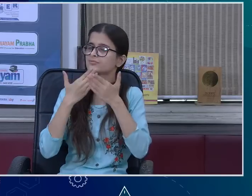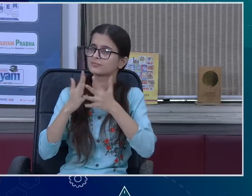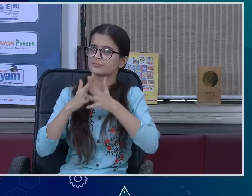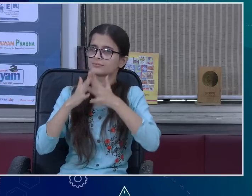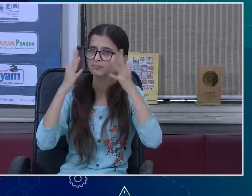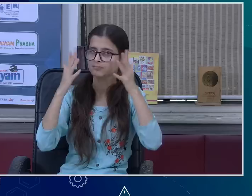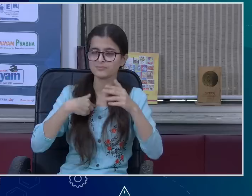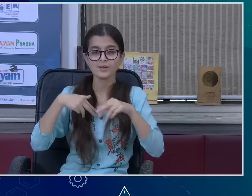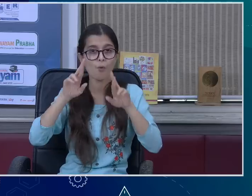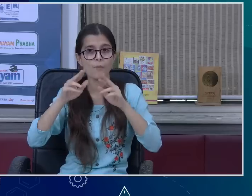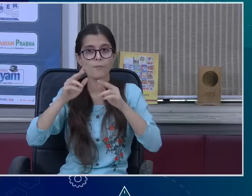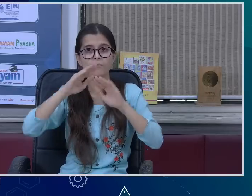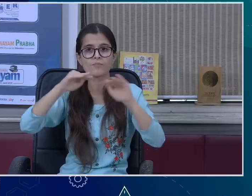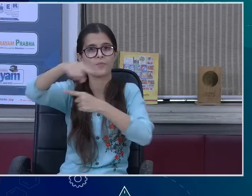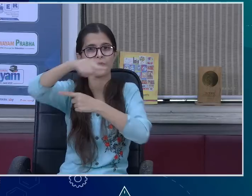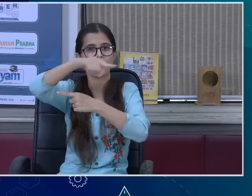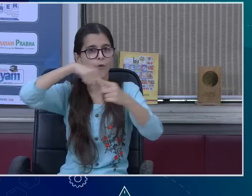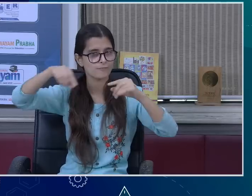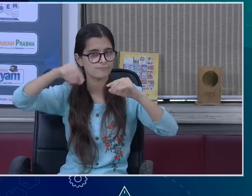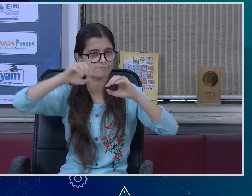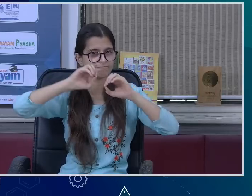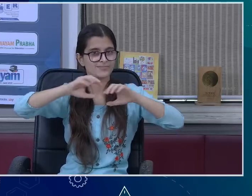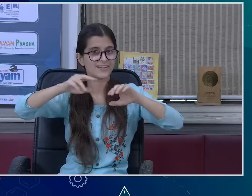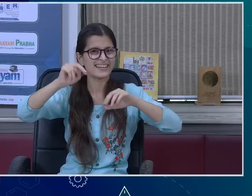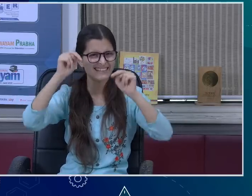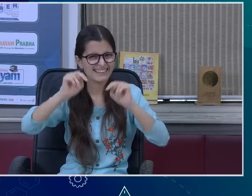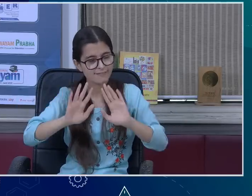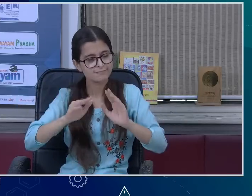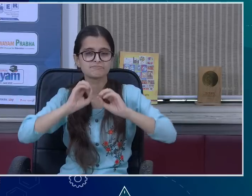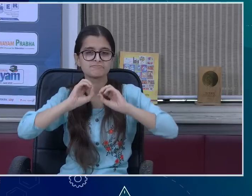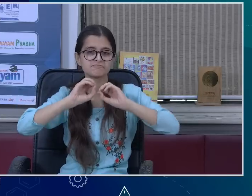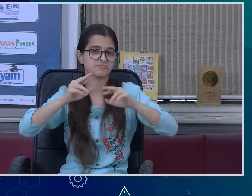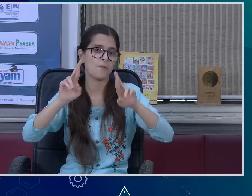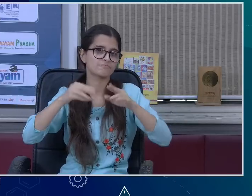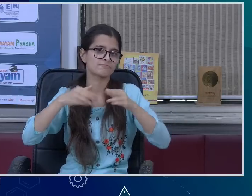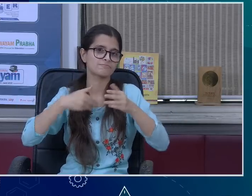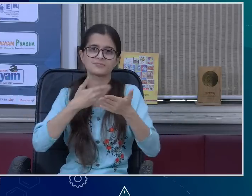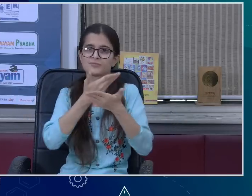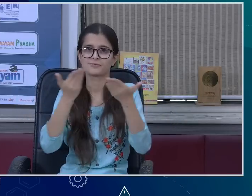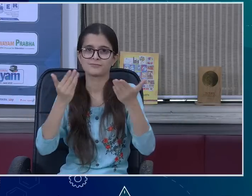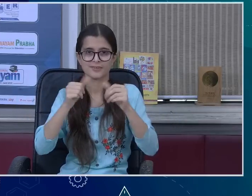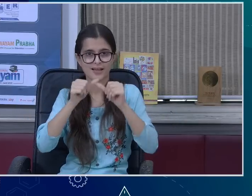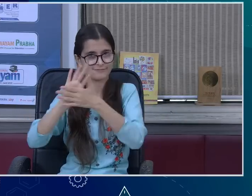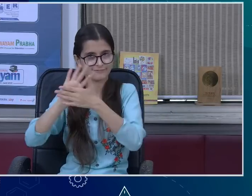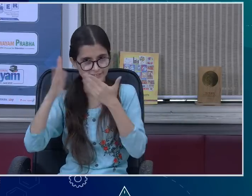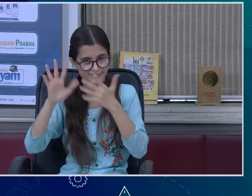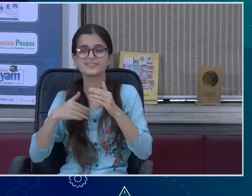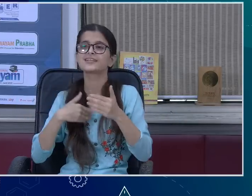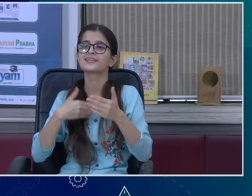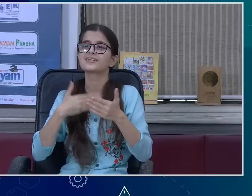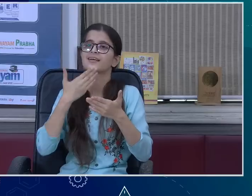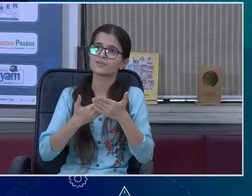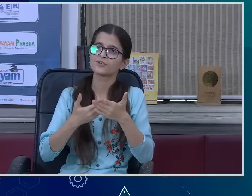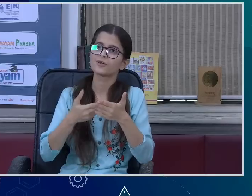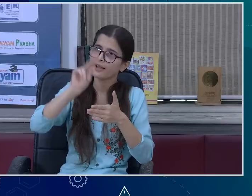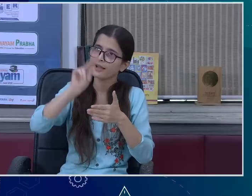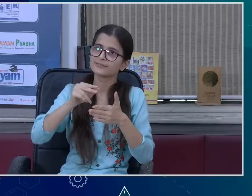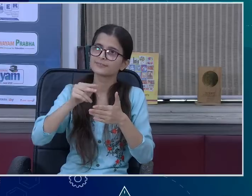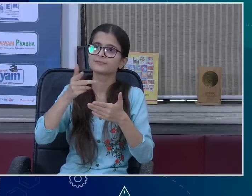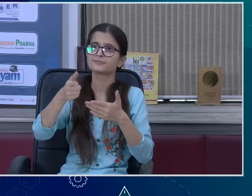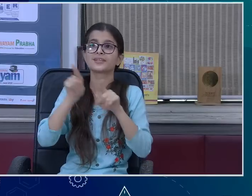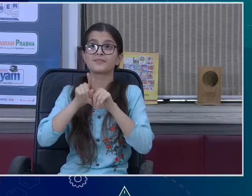all the students out there who is needing them or not. Once again, thank you so much, Arun sir and Professor Rama, for delivering